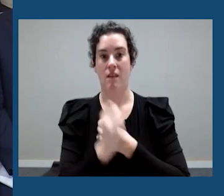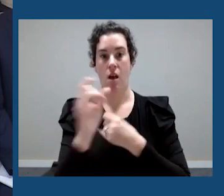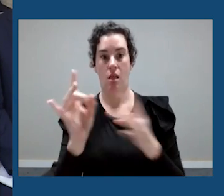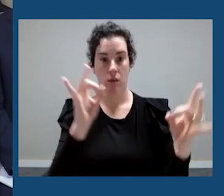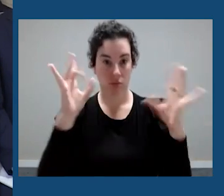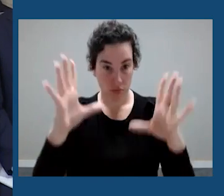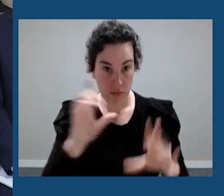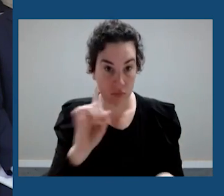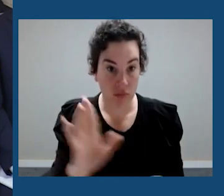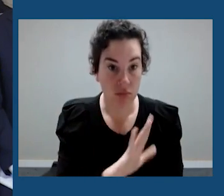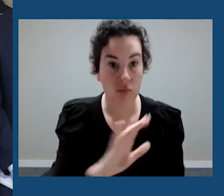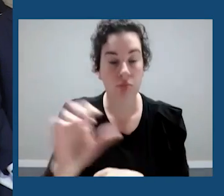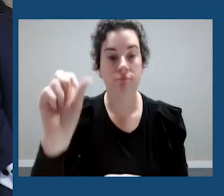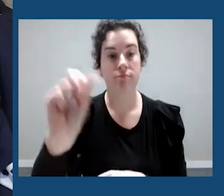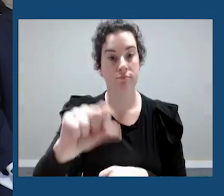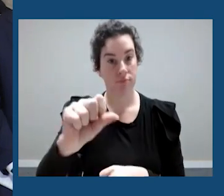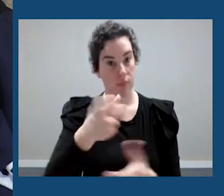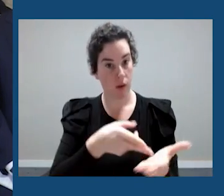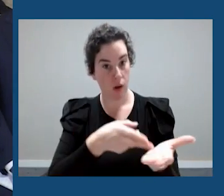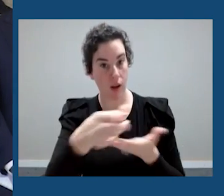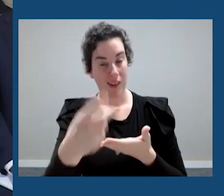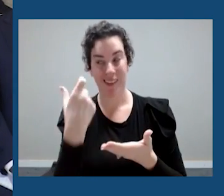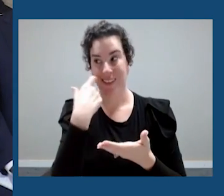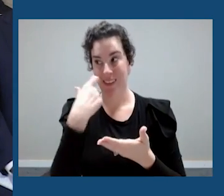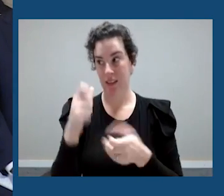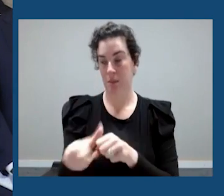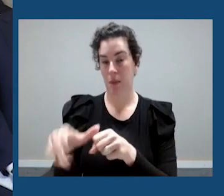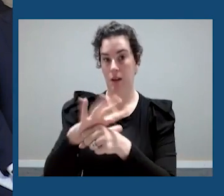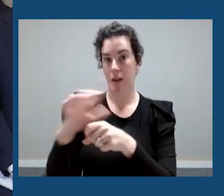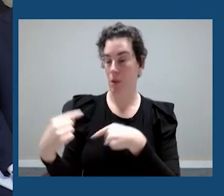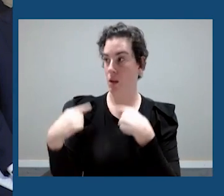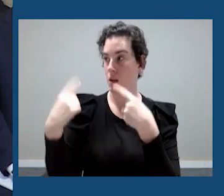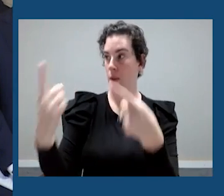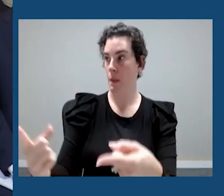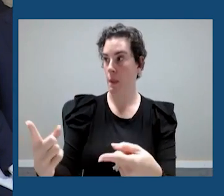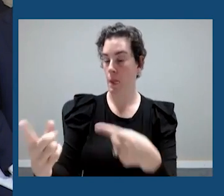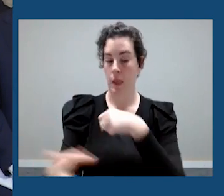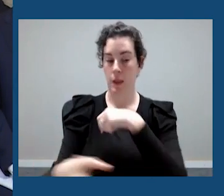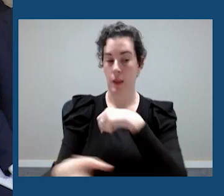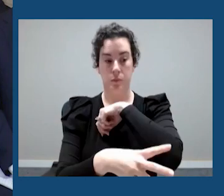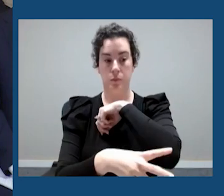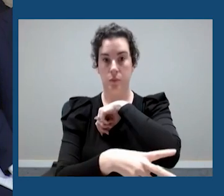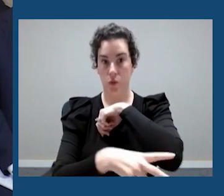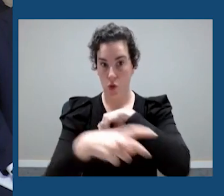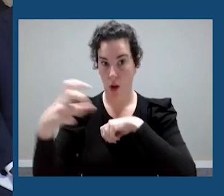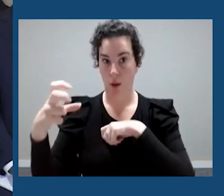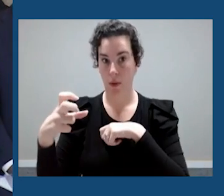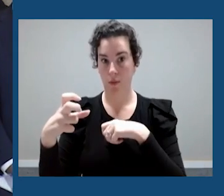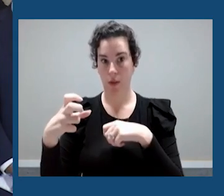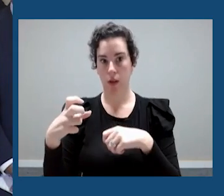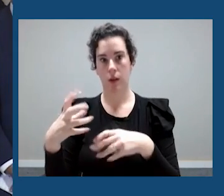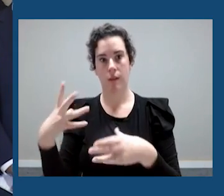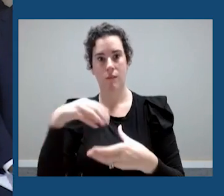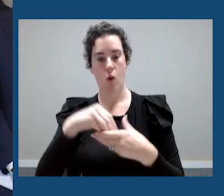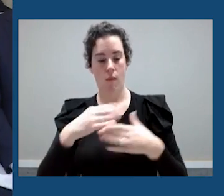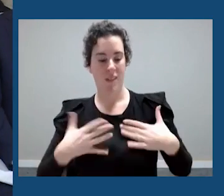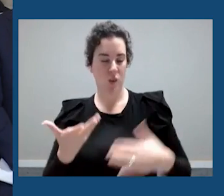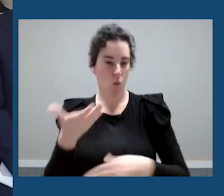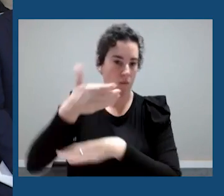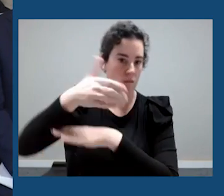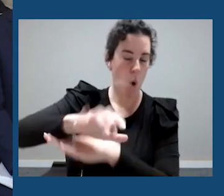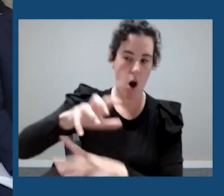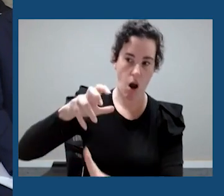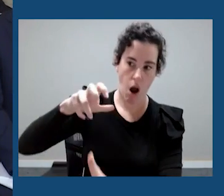In fact, since the pandemic, shoplifting incidents involving physical force have more than doubled. More than